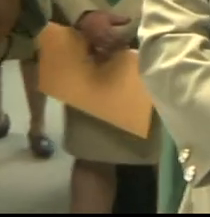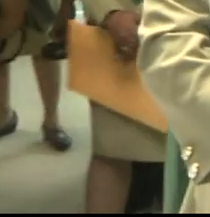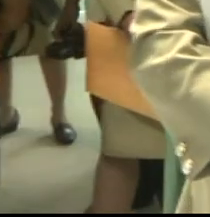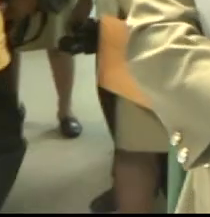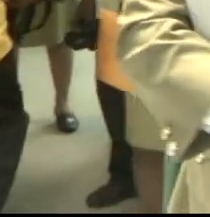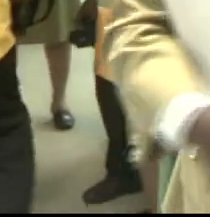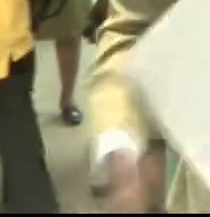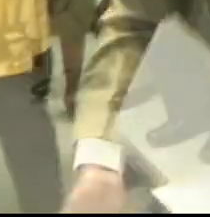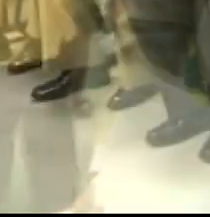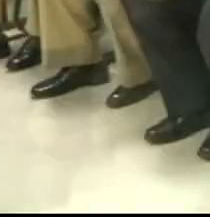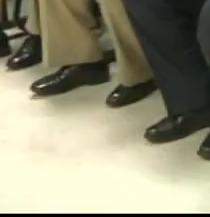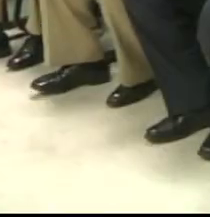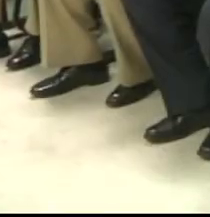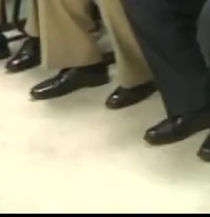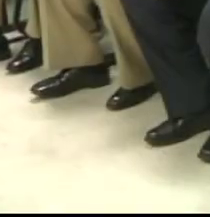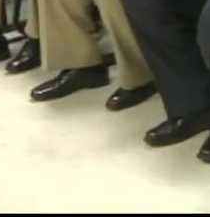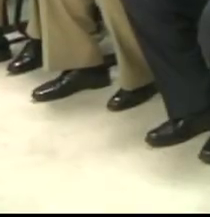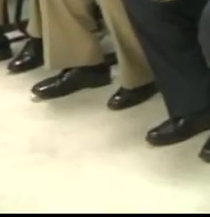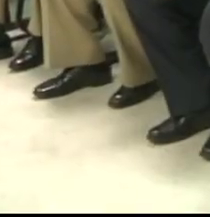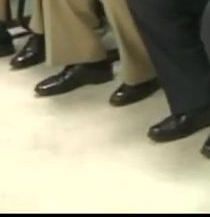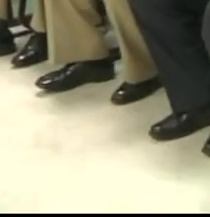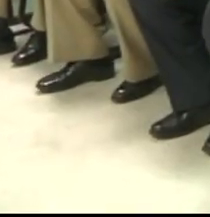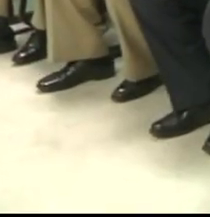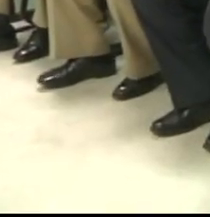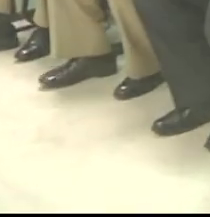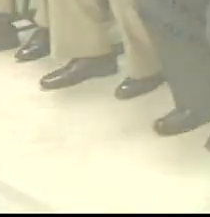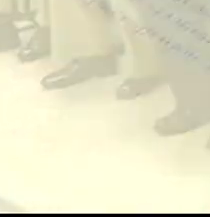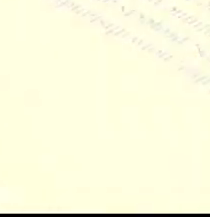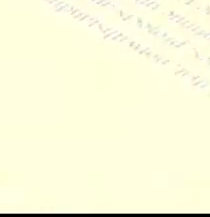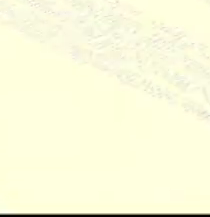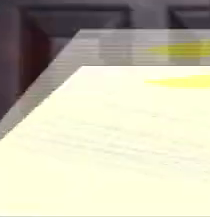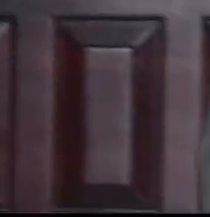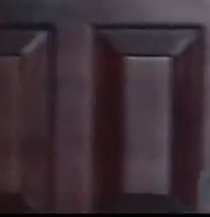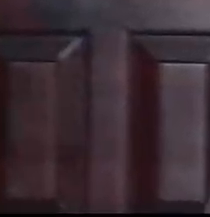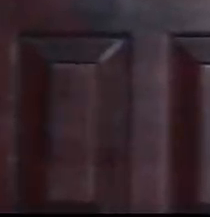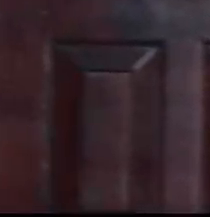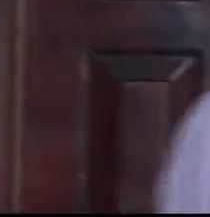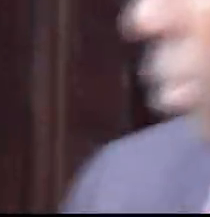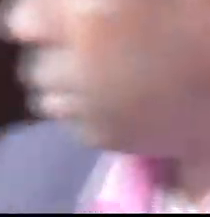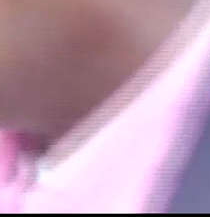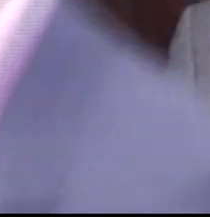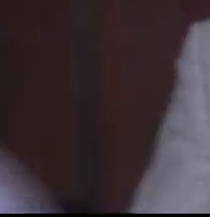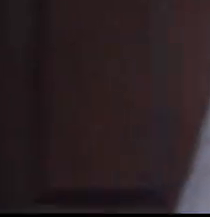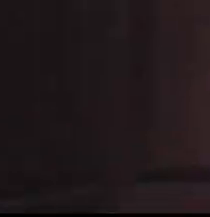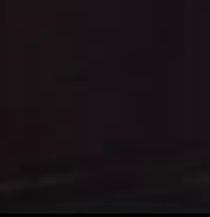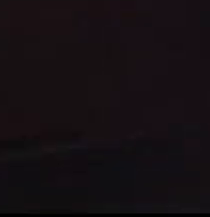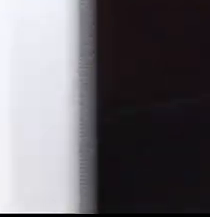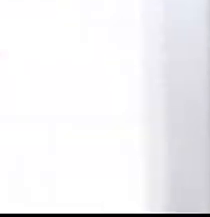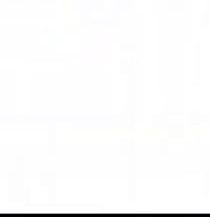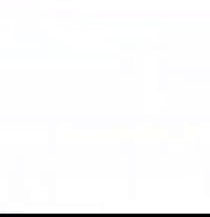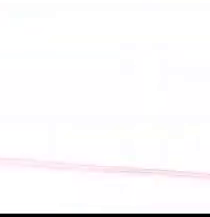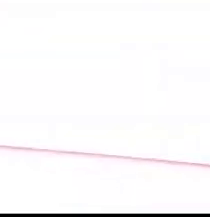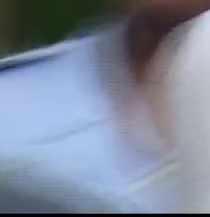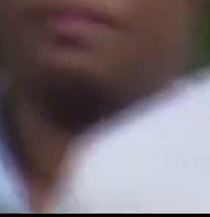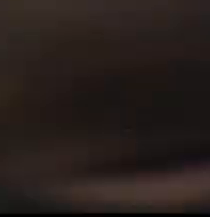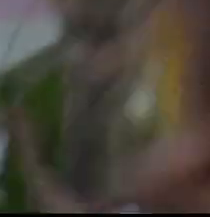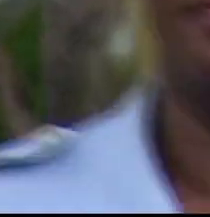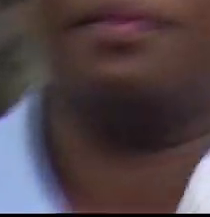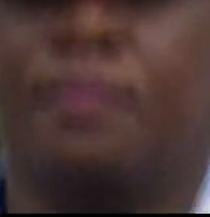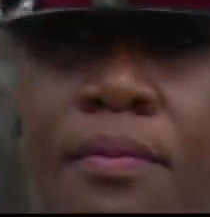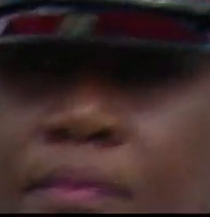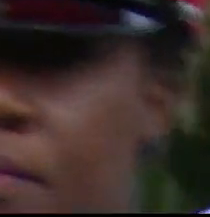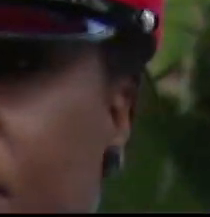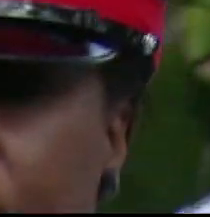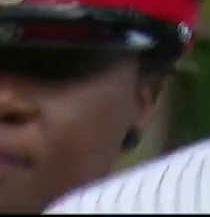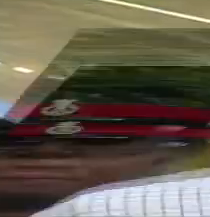Pen to paper to help the fight against crime. A police officer goes to court asking for bail.